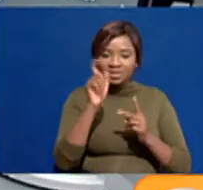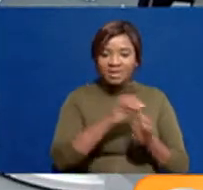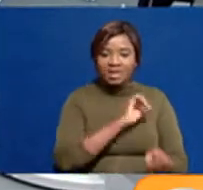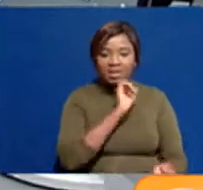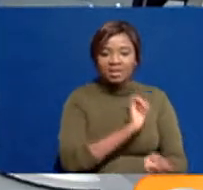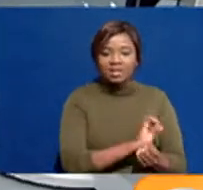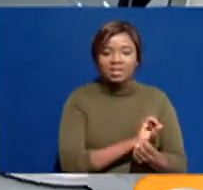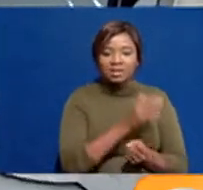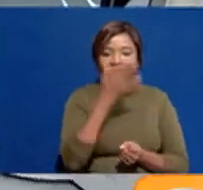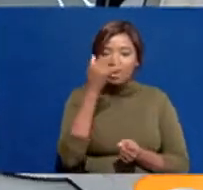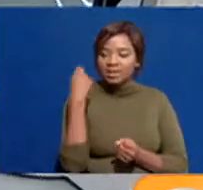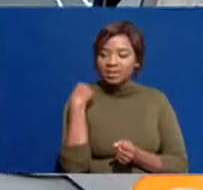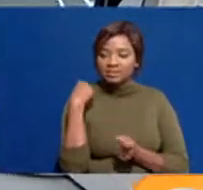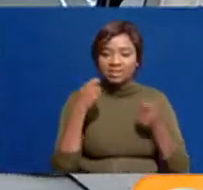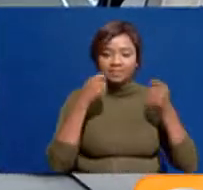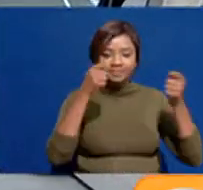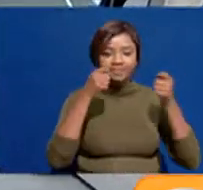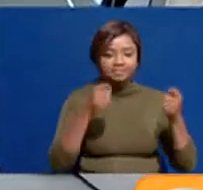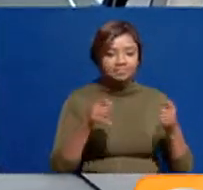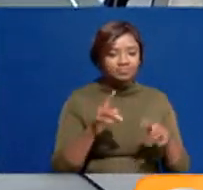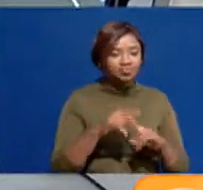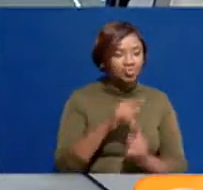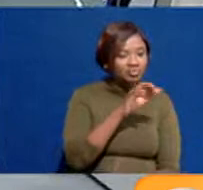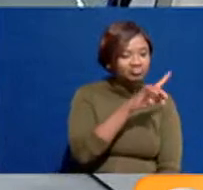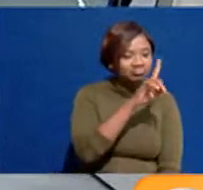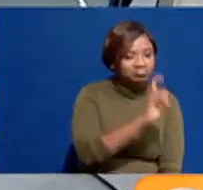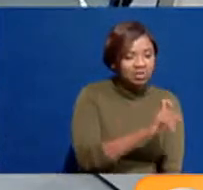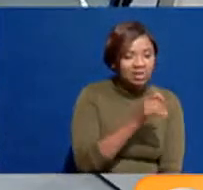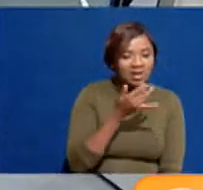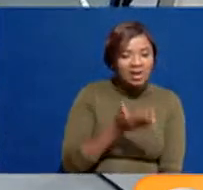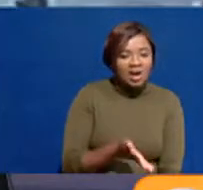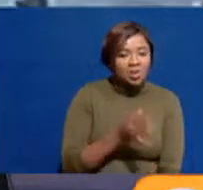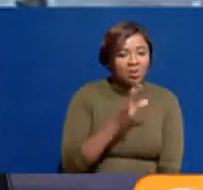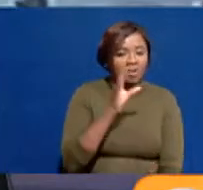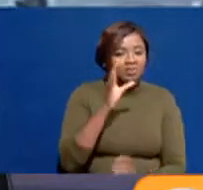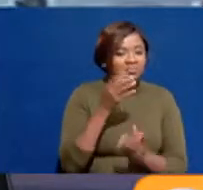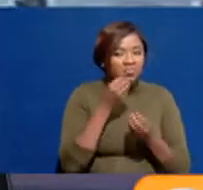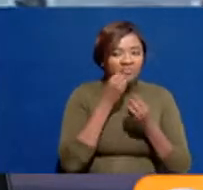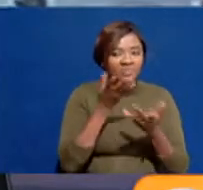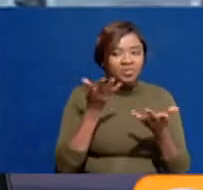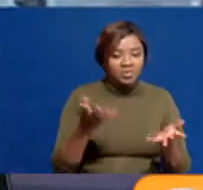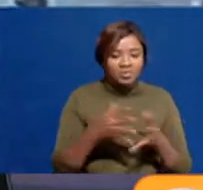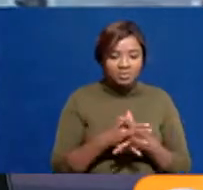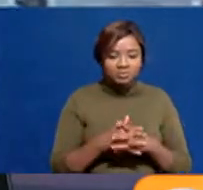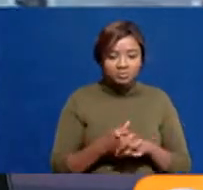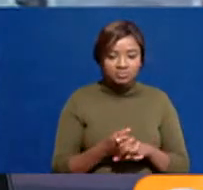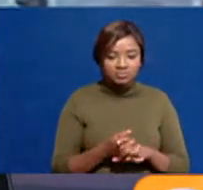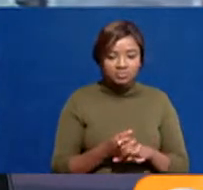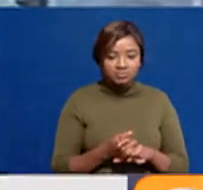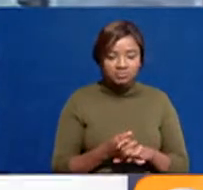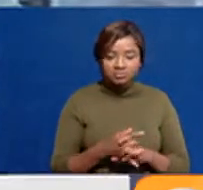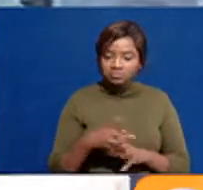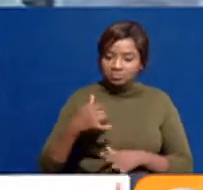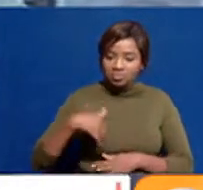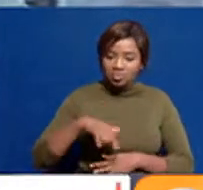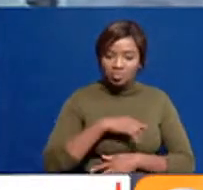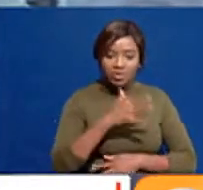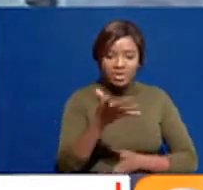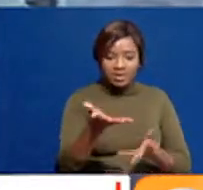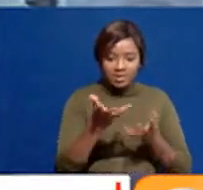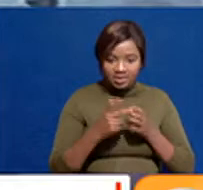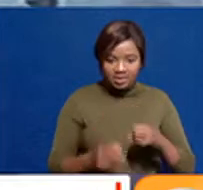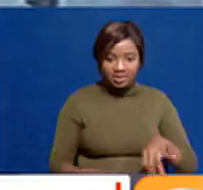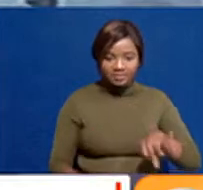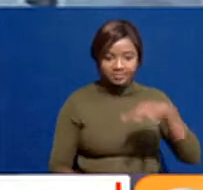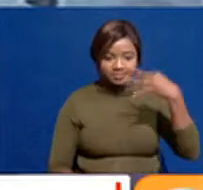this one. What is the country being told tonight? The country is being told that we are demanding for three things. One,